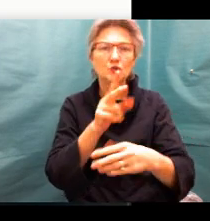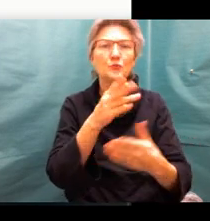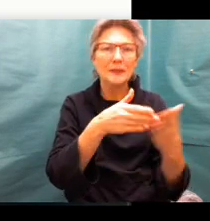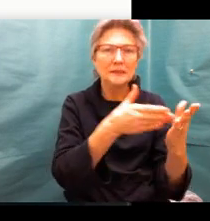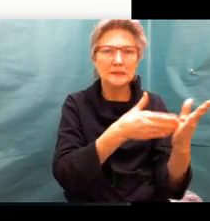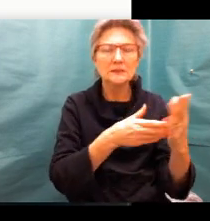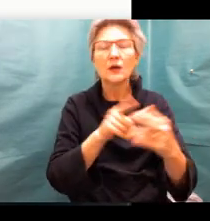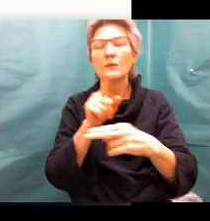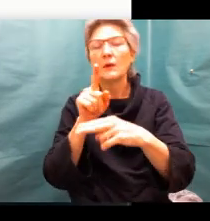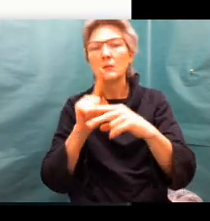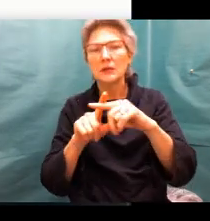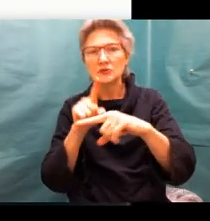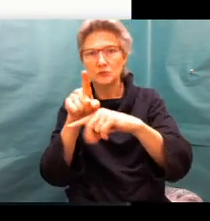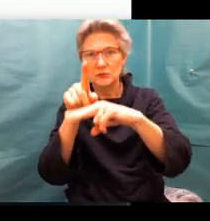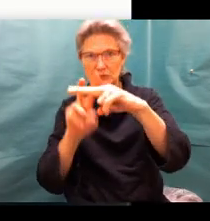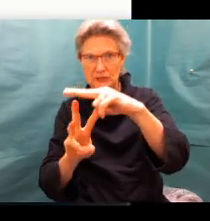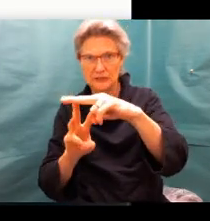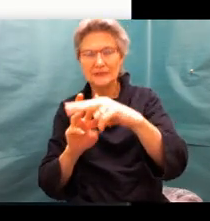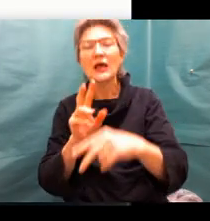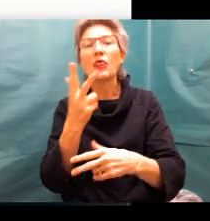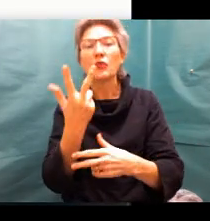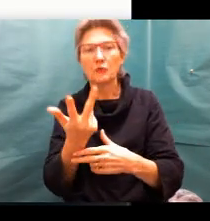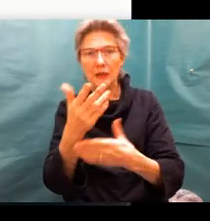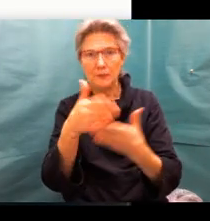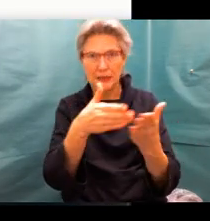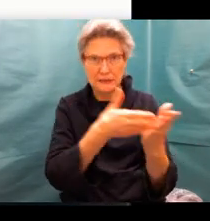plus 1/6, my third,